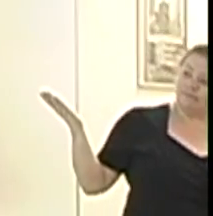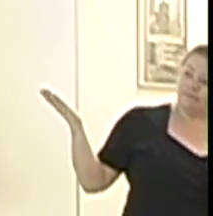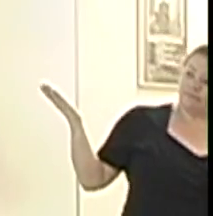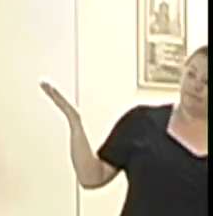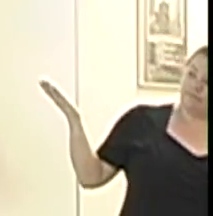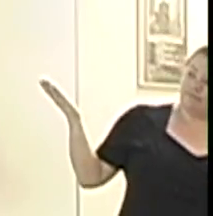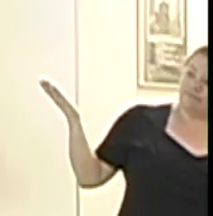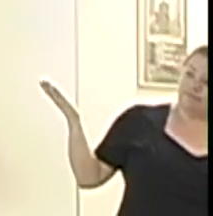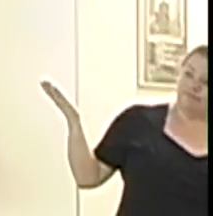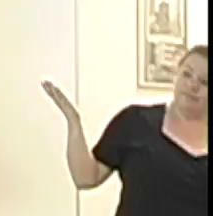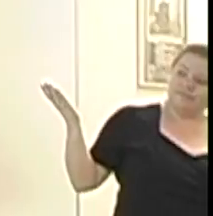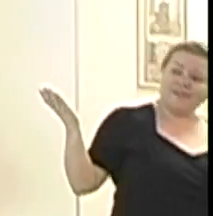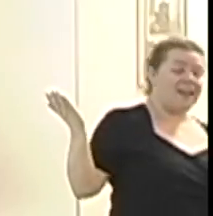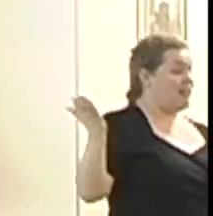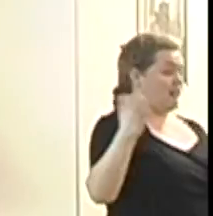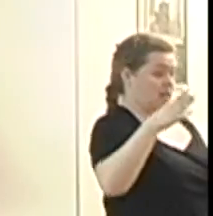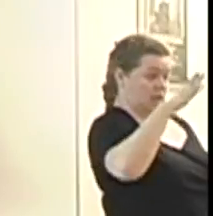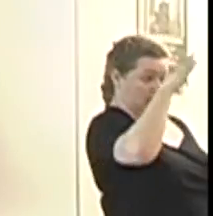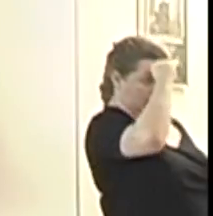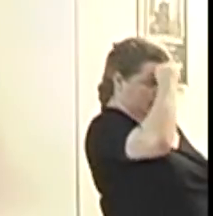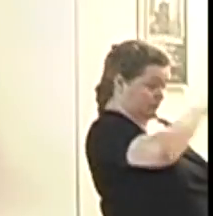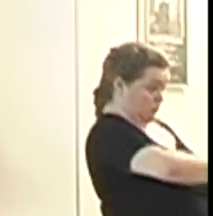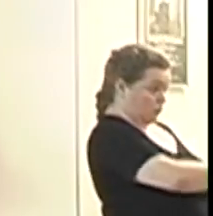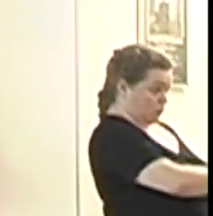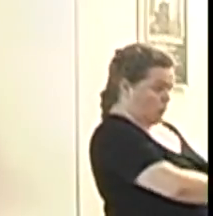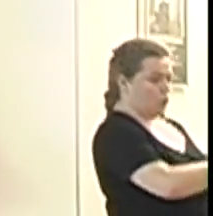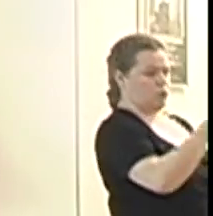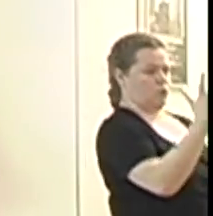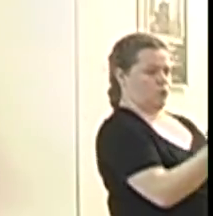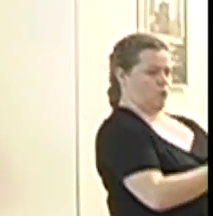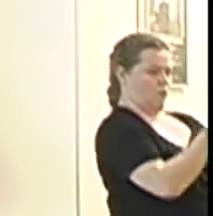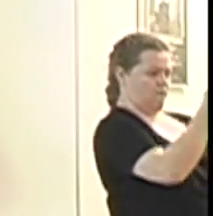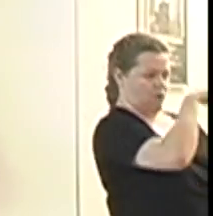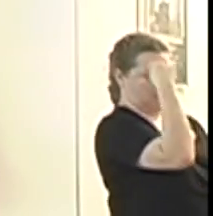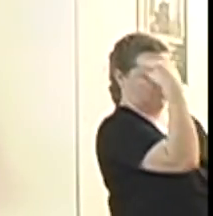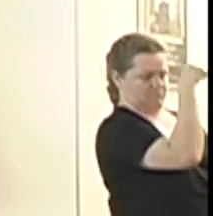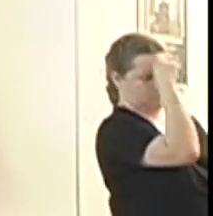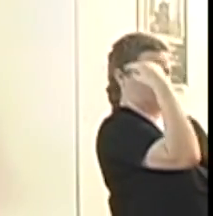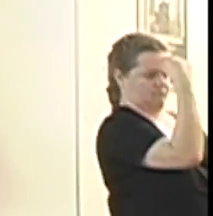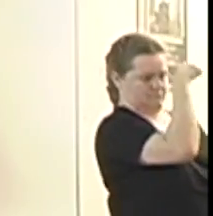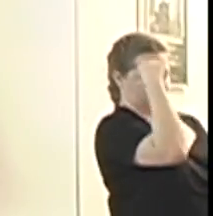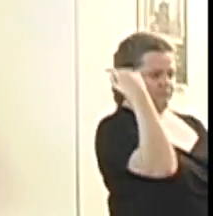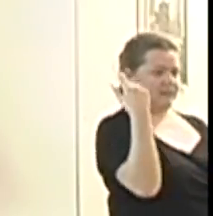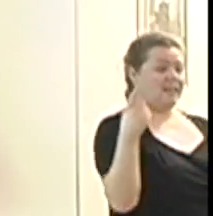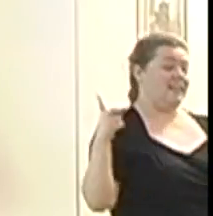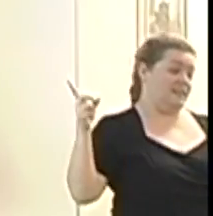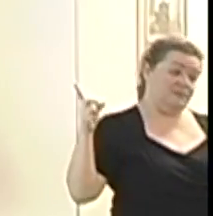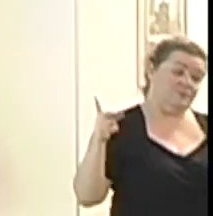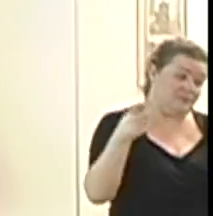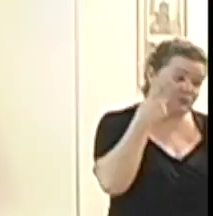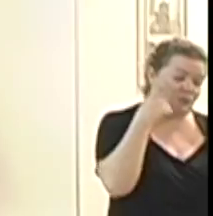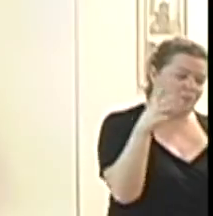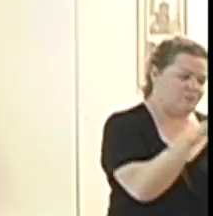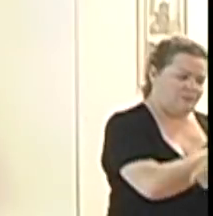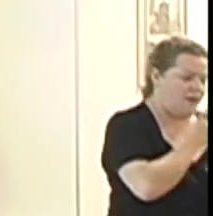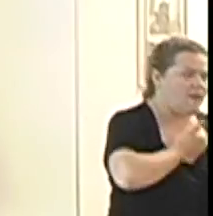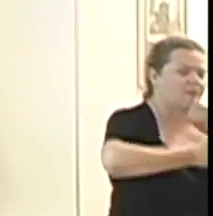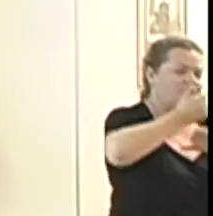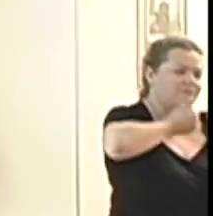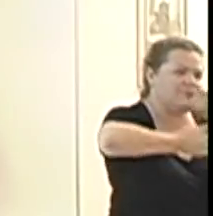And the child sign has 3 cycles. So let me show you. And the child makes a bunch of other errors too